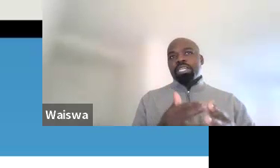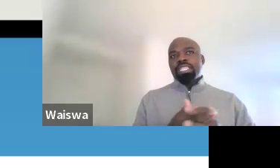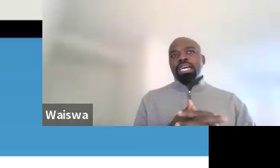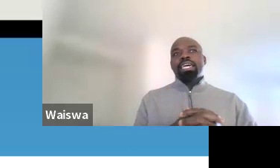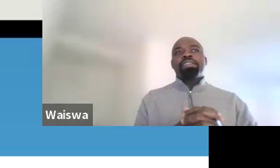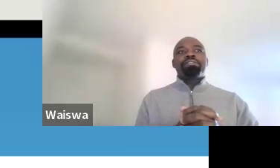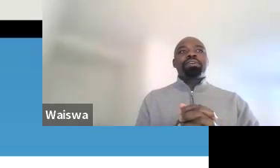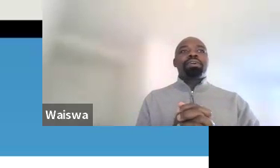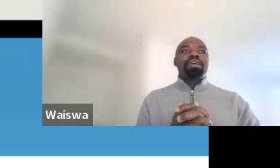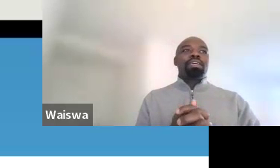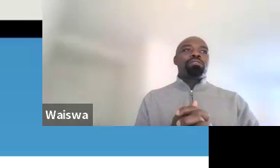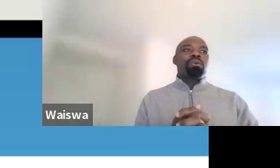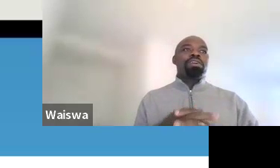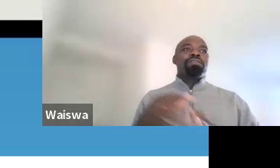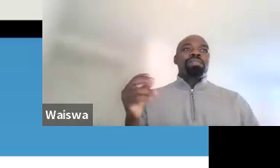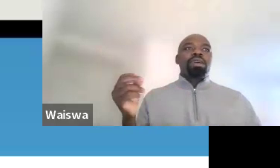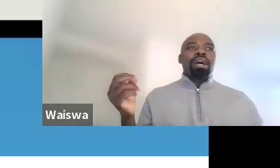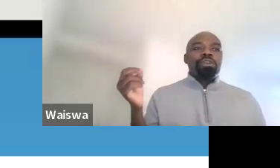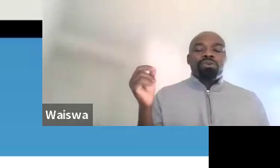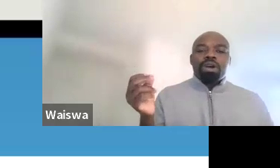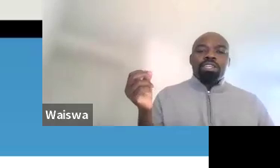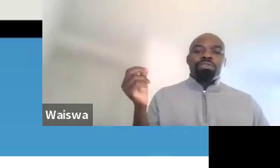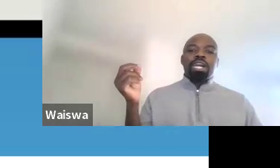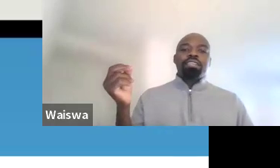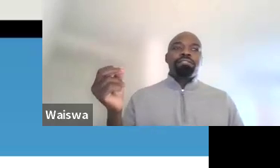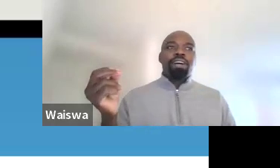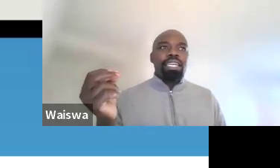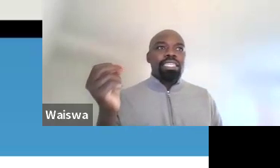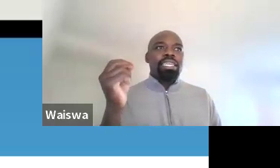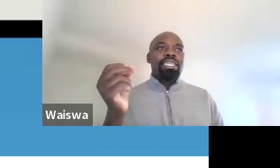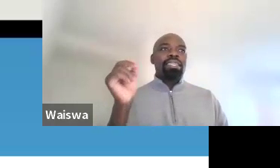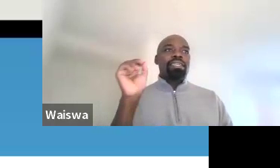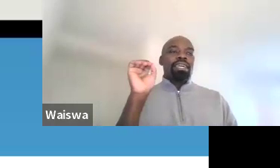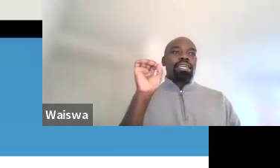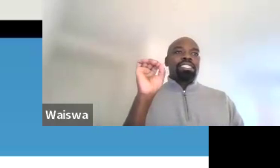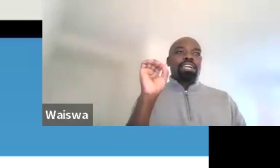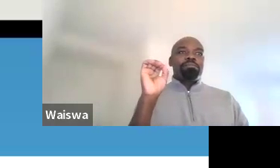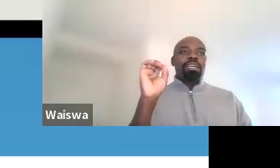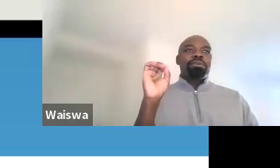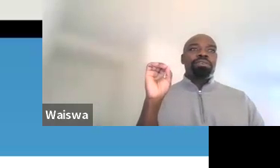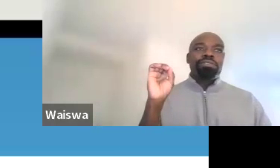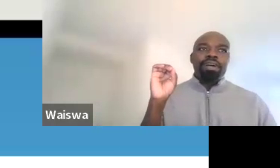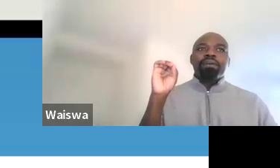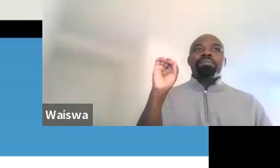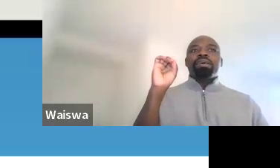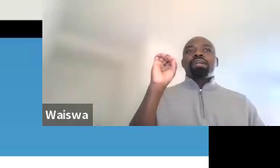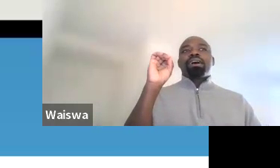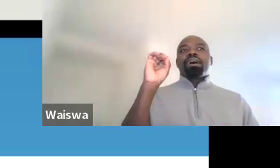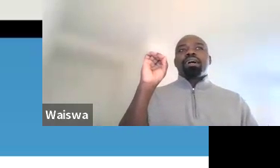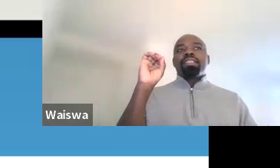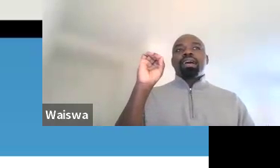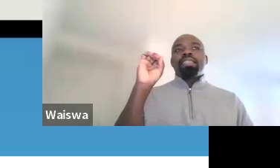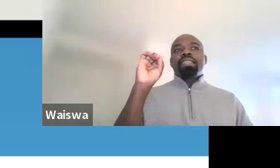to emulate that and see if it works. You want to identify the key staff members and